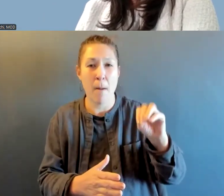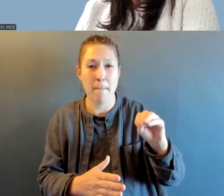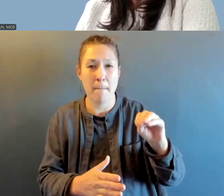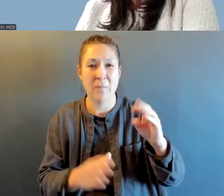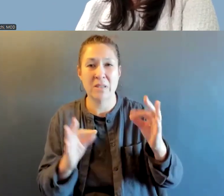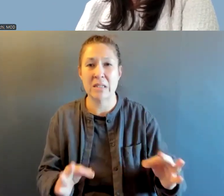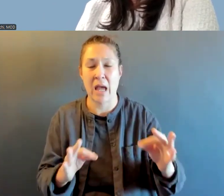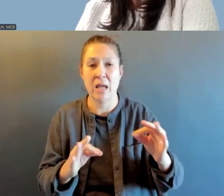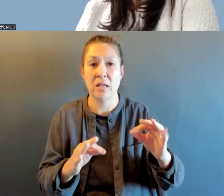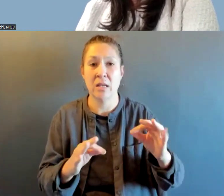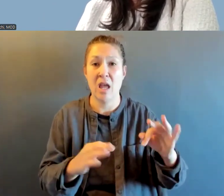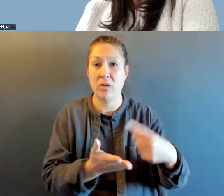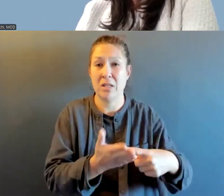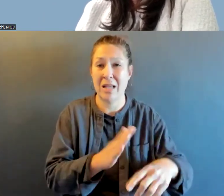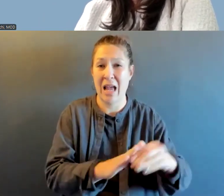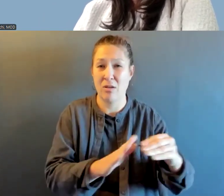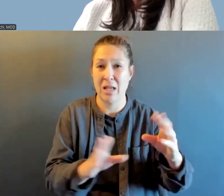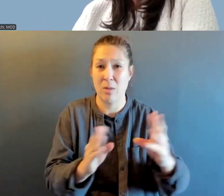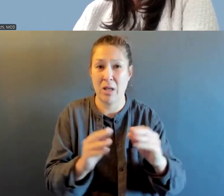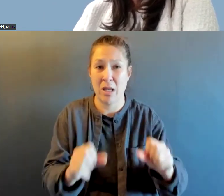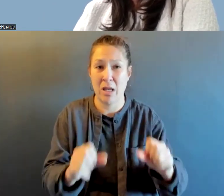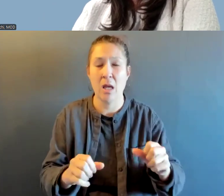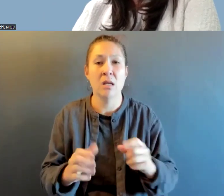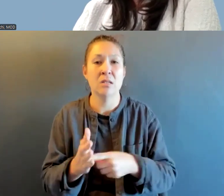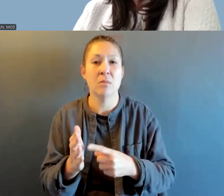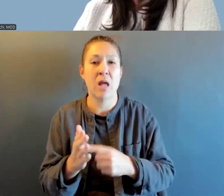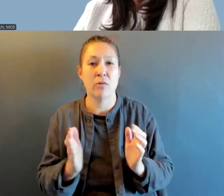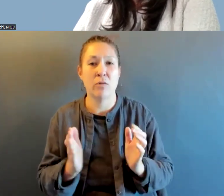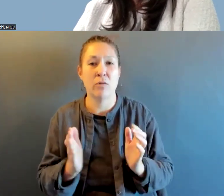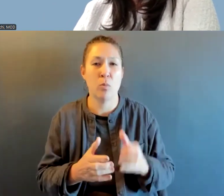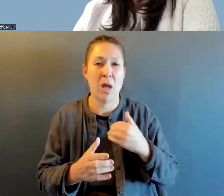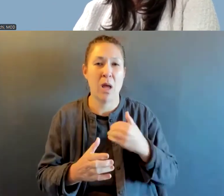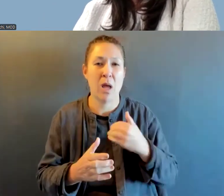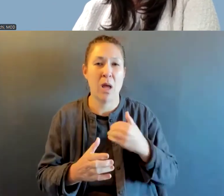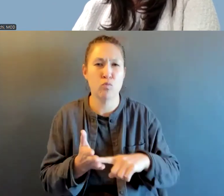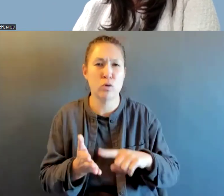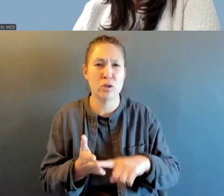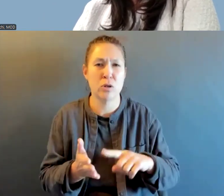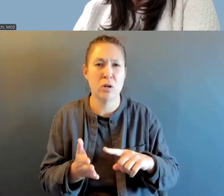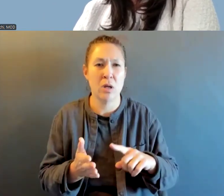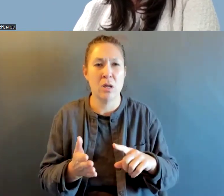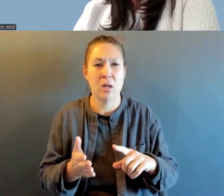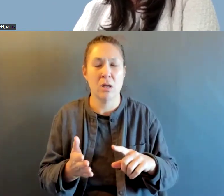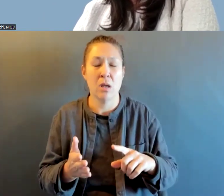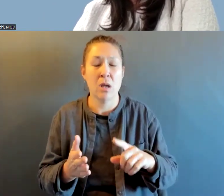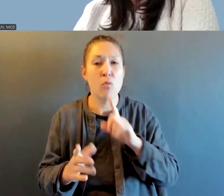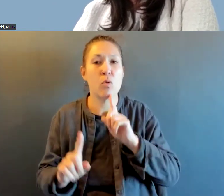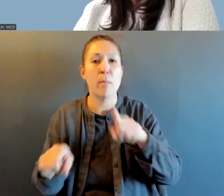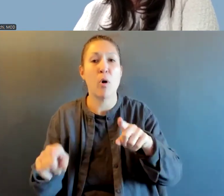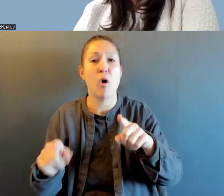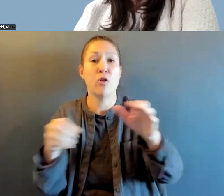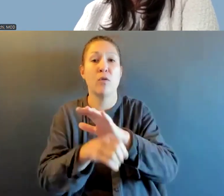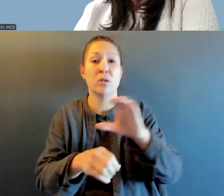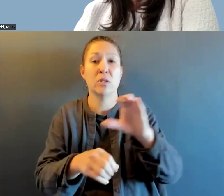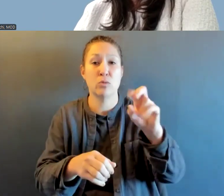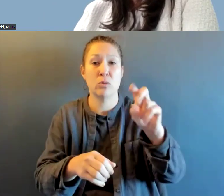groups who do research and report back to the full COD. We have 13 seats. Can you talk more about liaisons